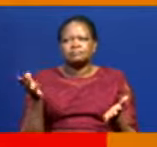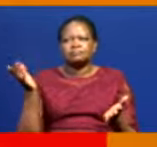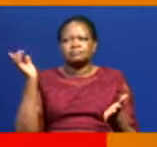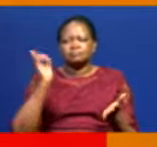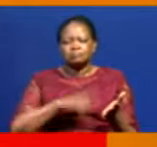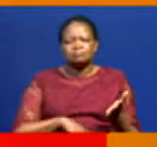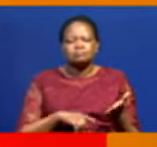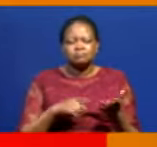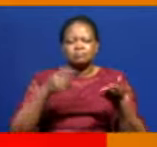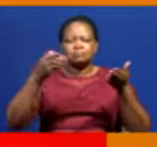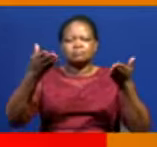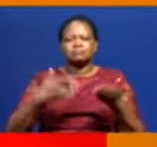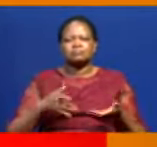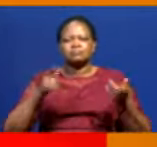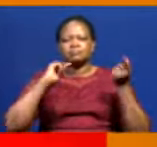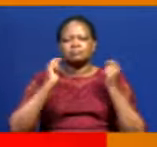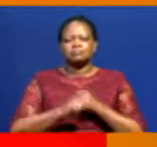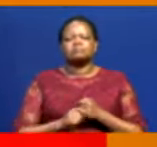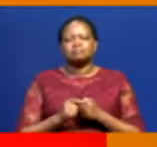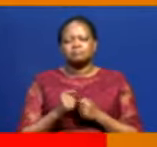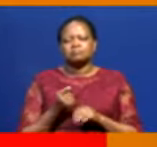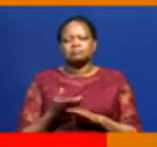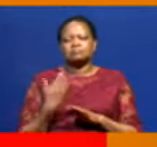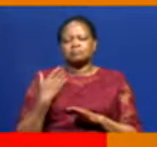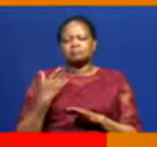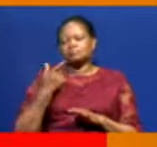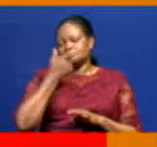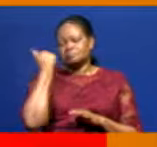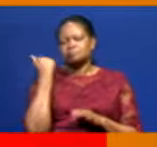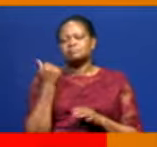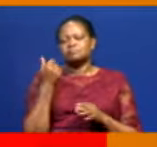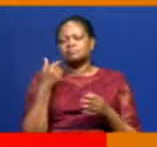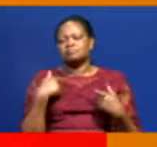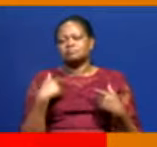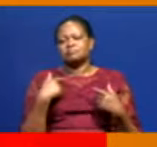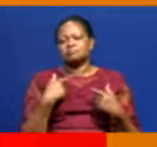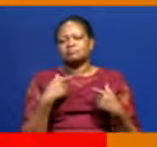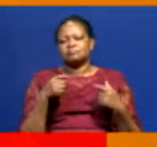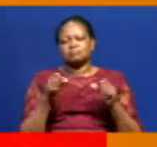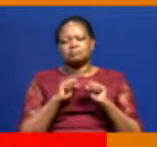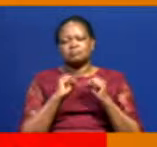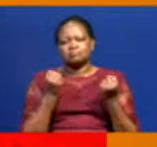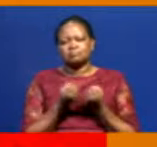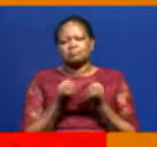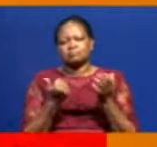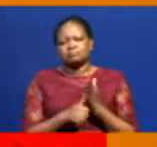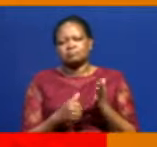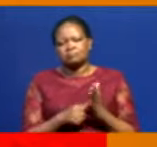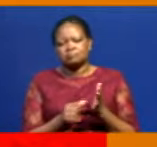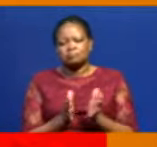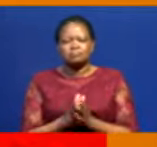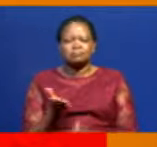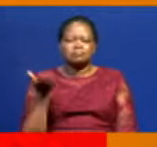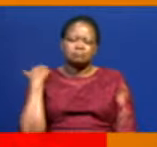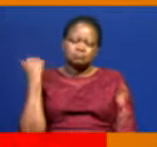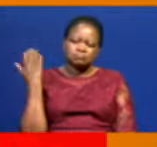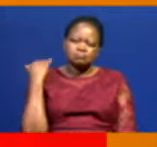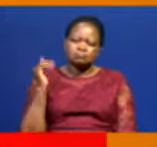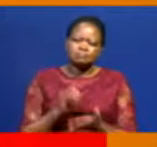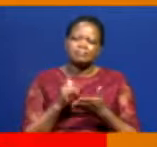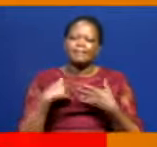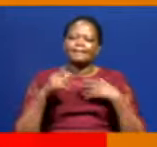informed that change was obviously because of instability of society and the disturbance that we had as, at that